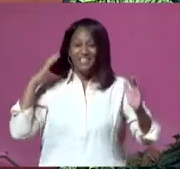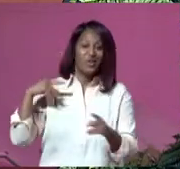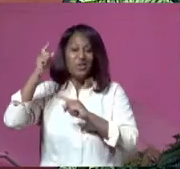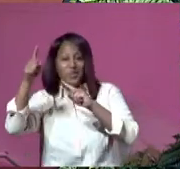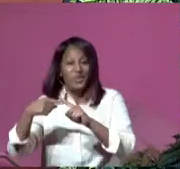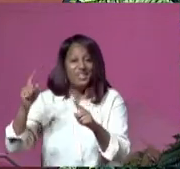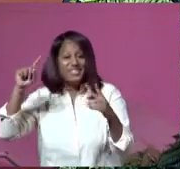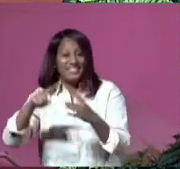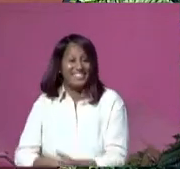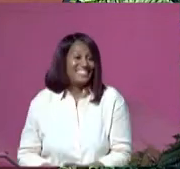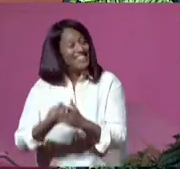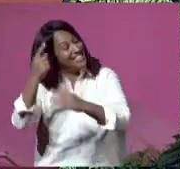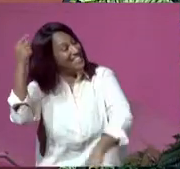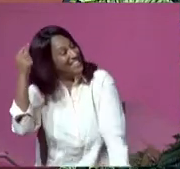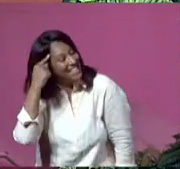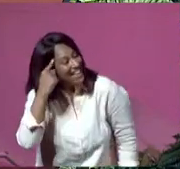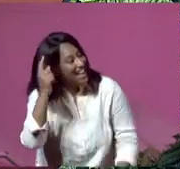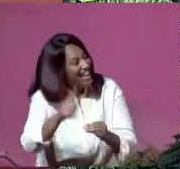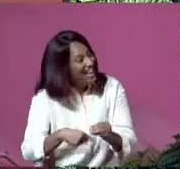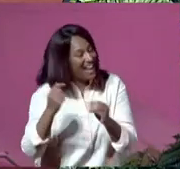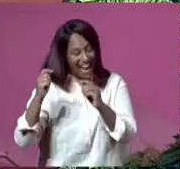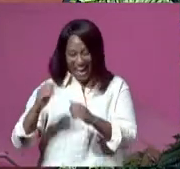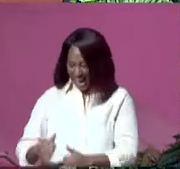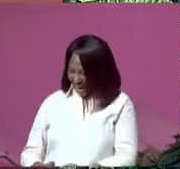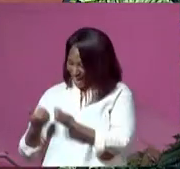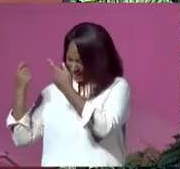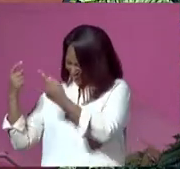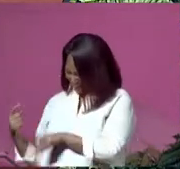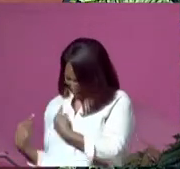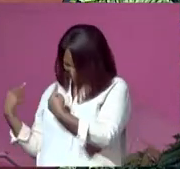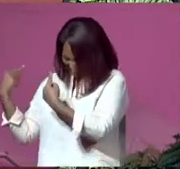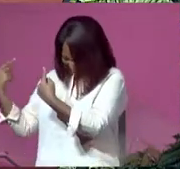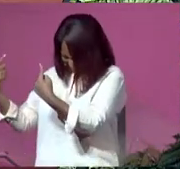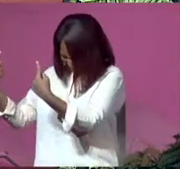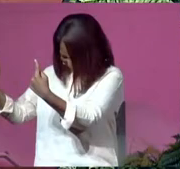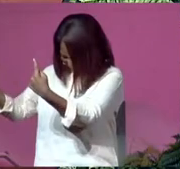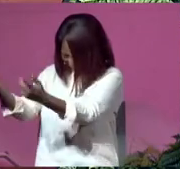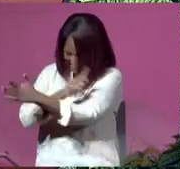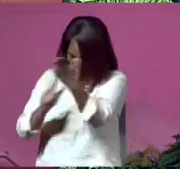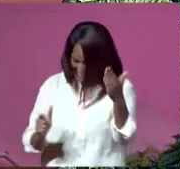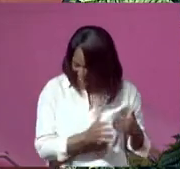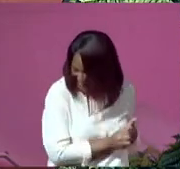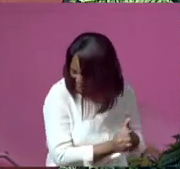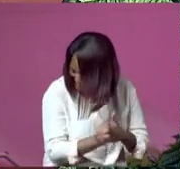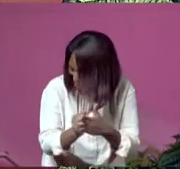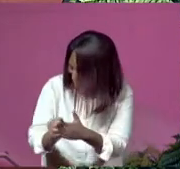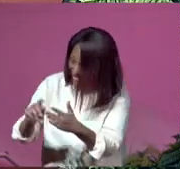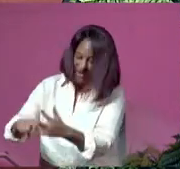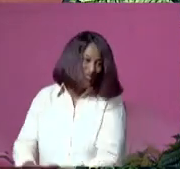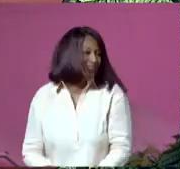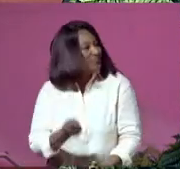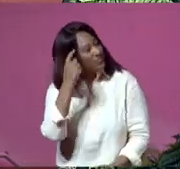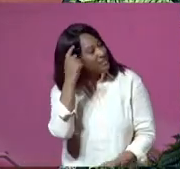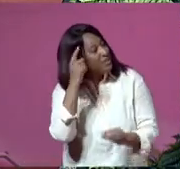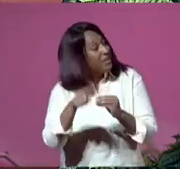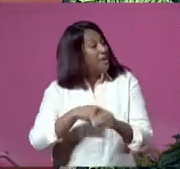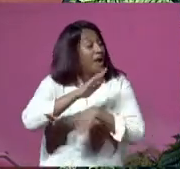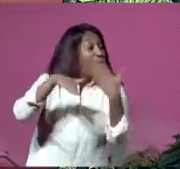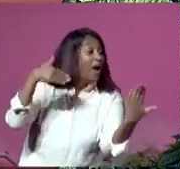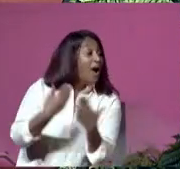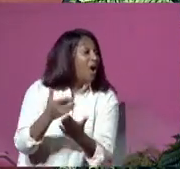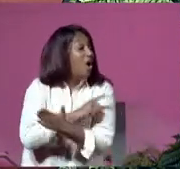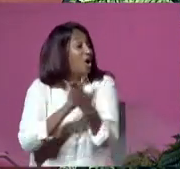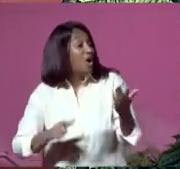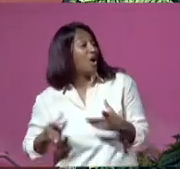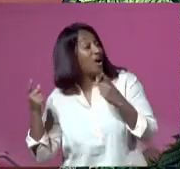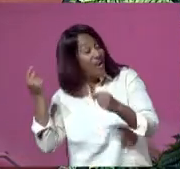start to think about how far the Lord brought you, and when you start to think about all the Lord's done